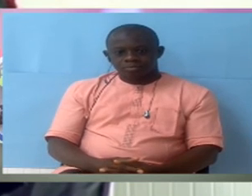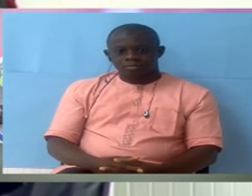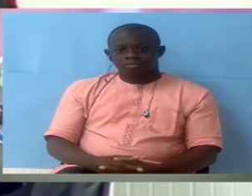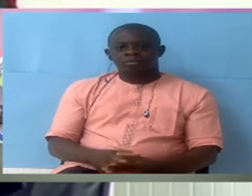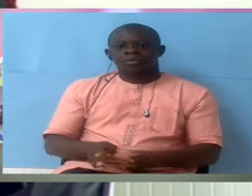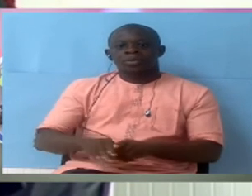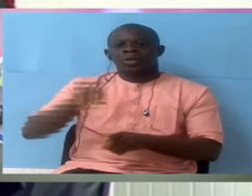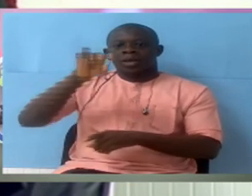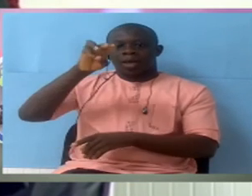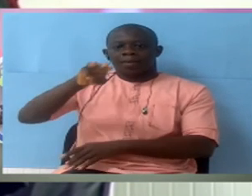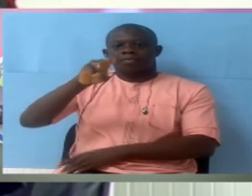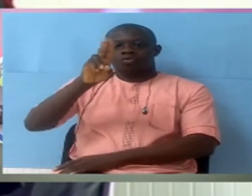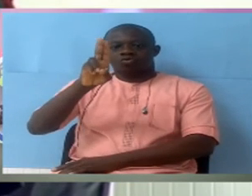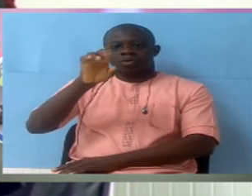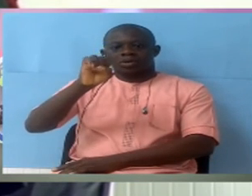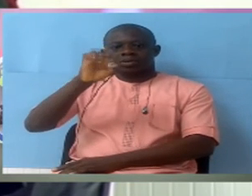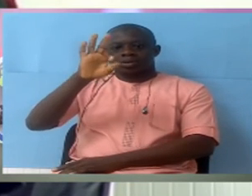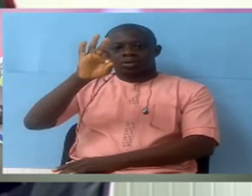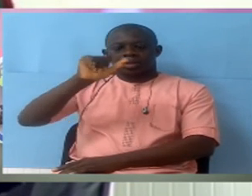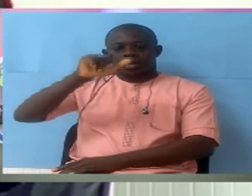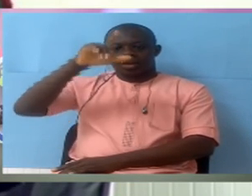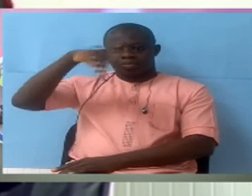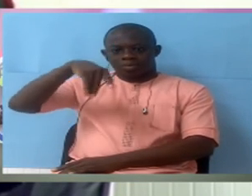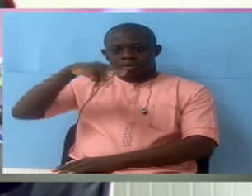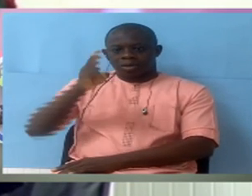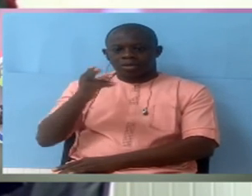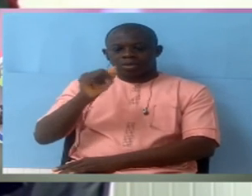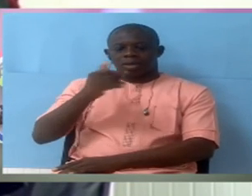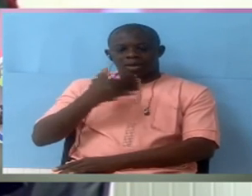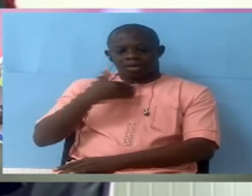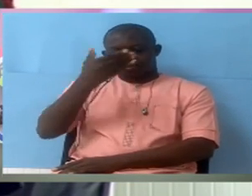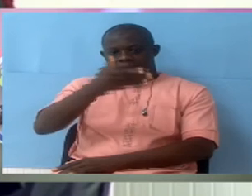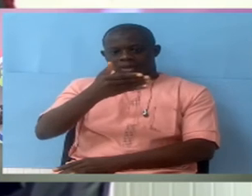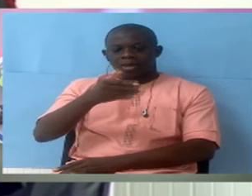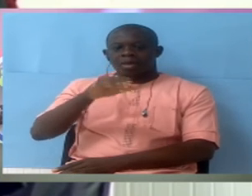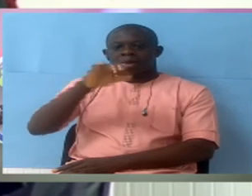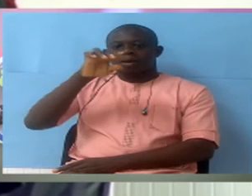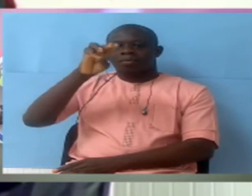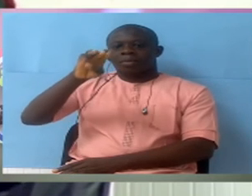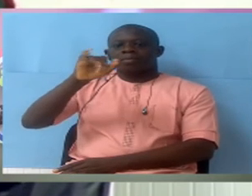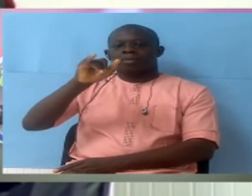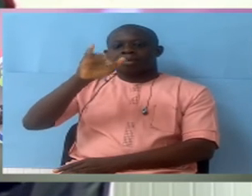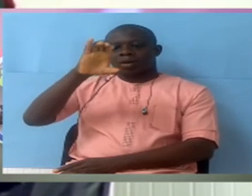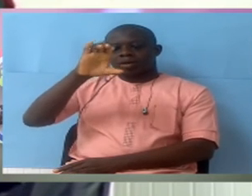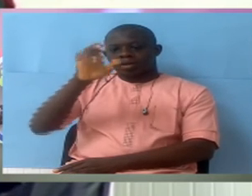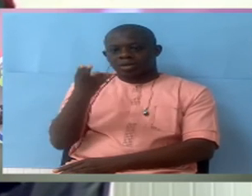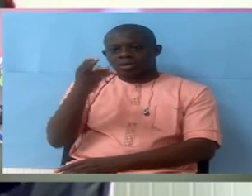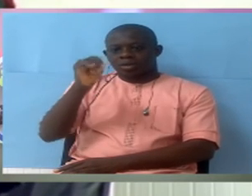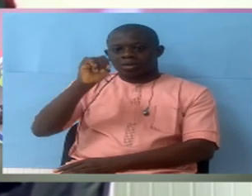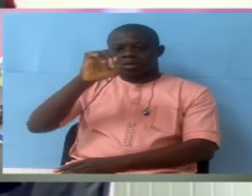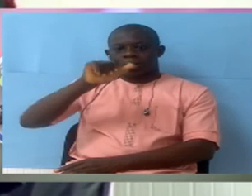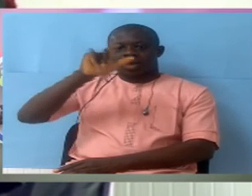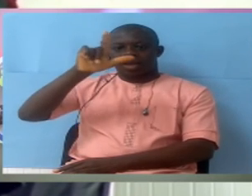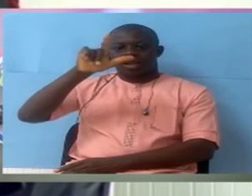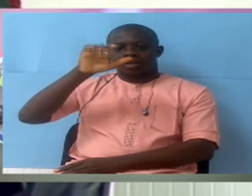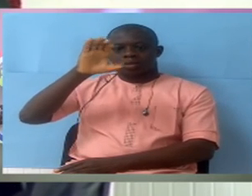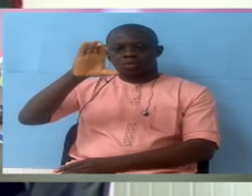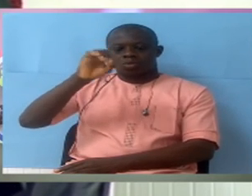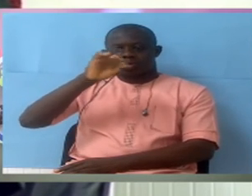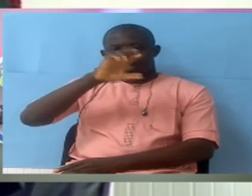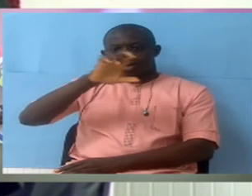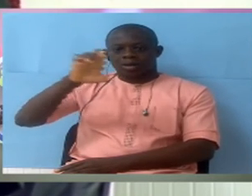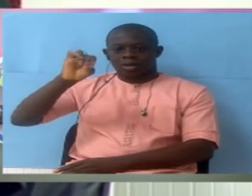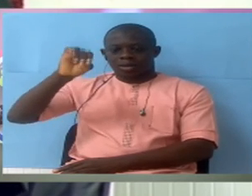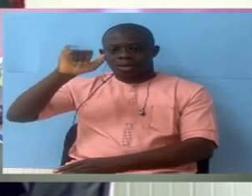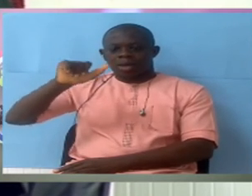Mustafa Sane. Mustafa Sane. Michael Correa. Michael Correa. And the other guy, I don't know his name.